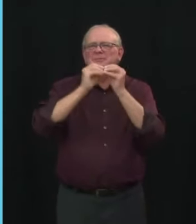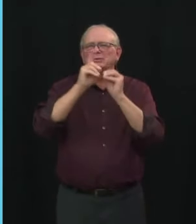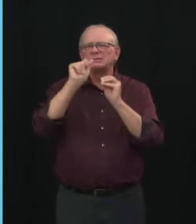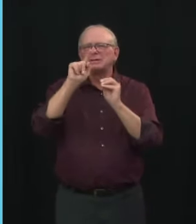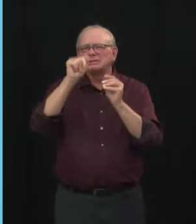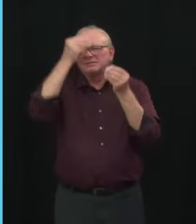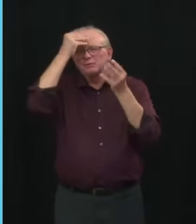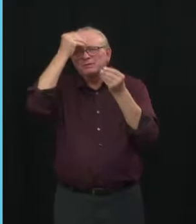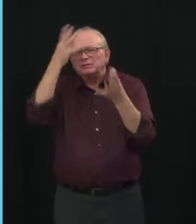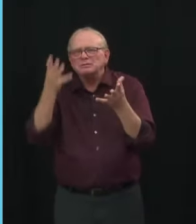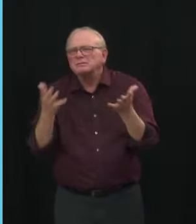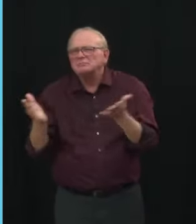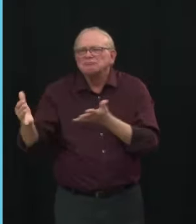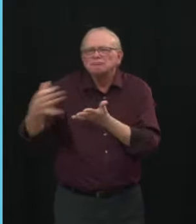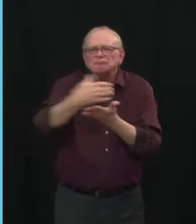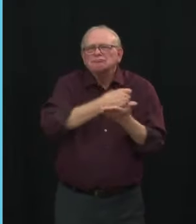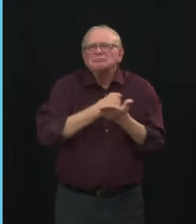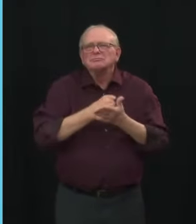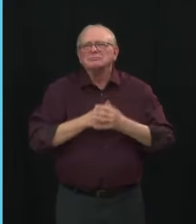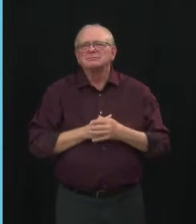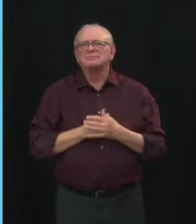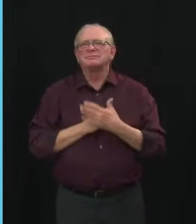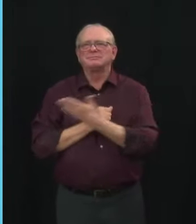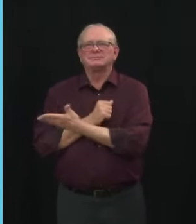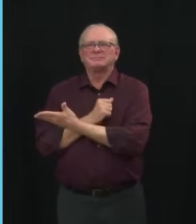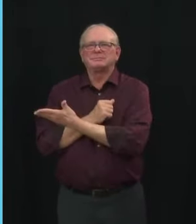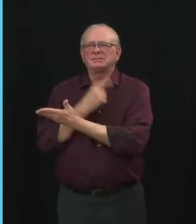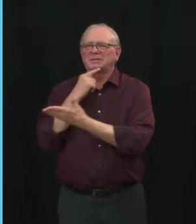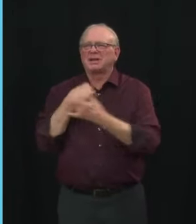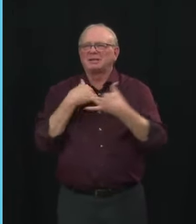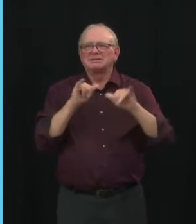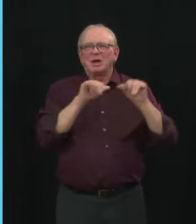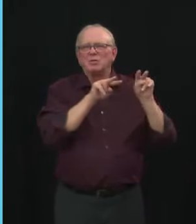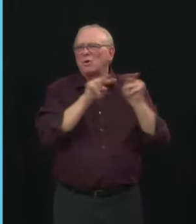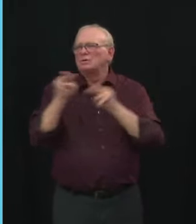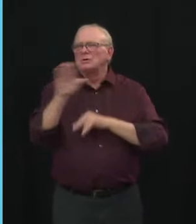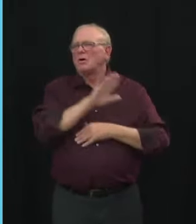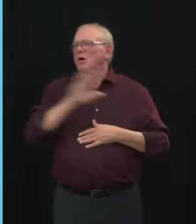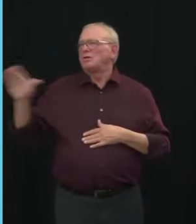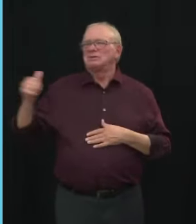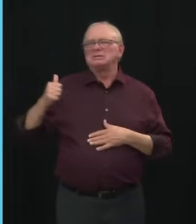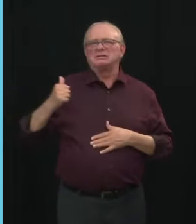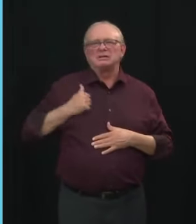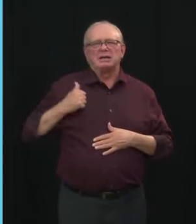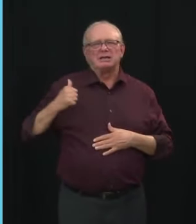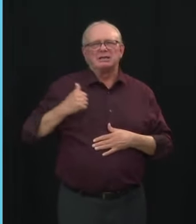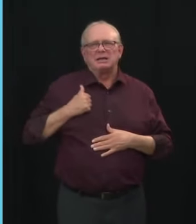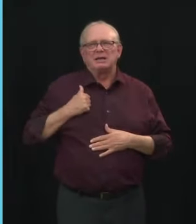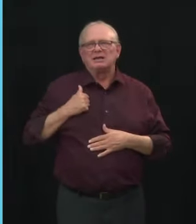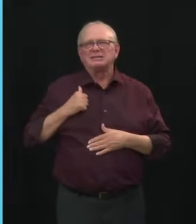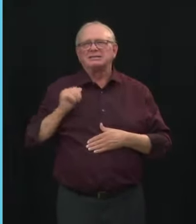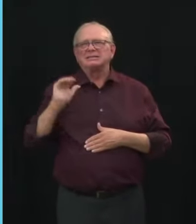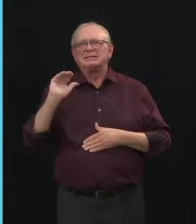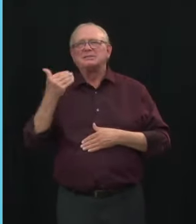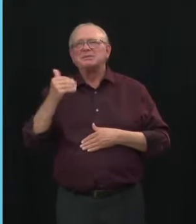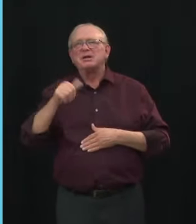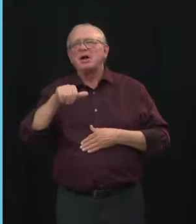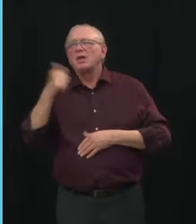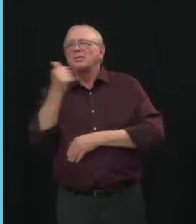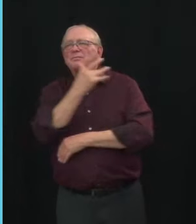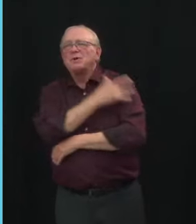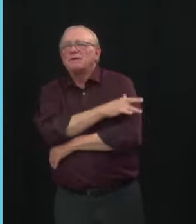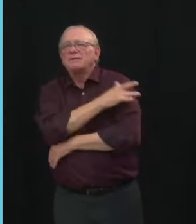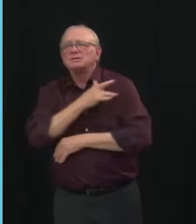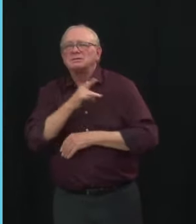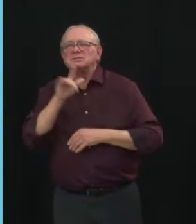scan across the country, it seemed that most of the colleague provinces who had a reporting